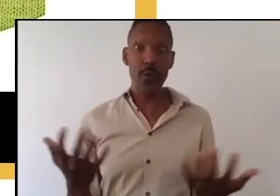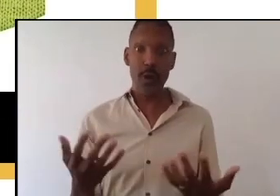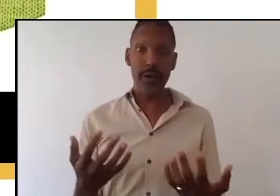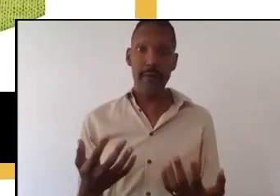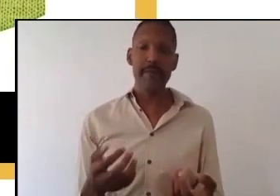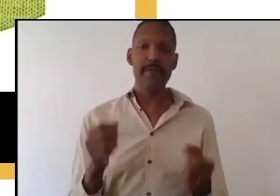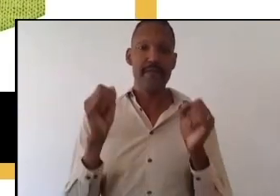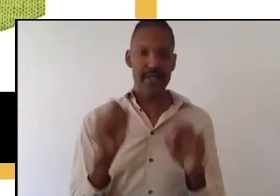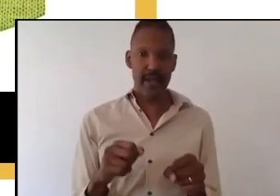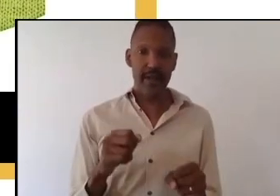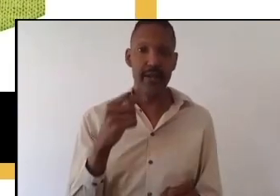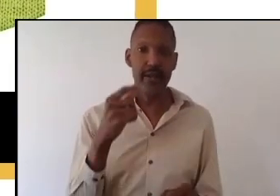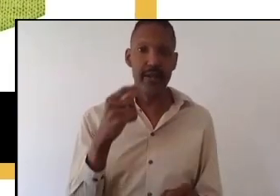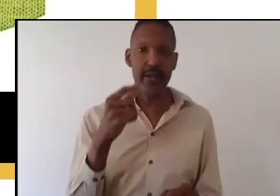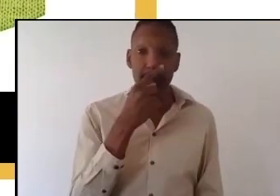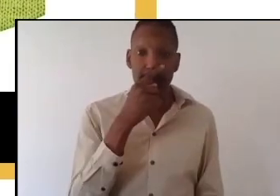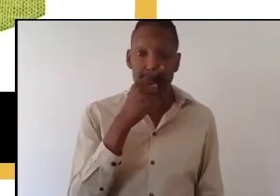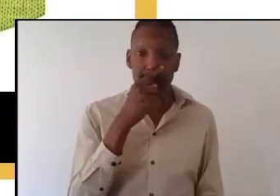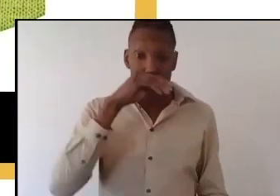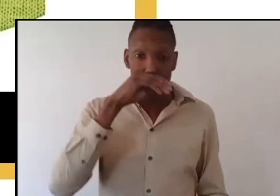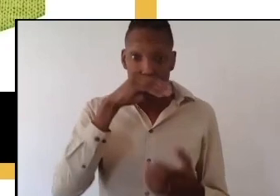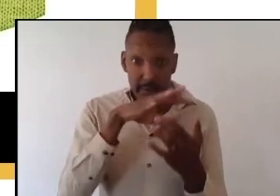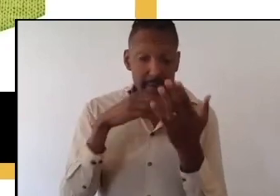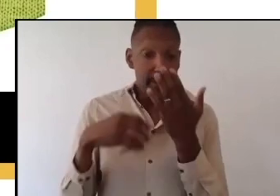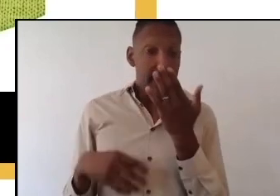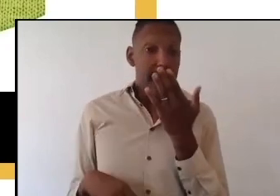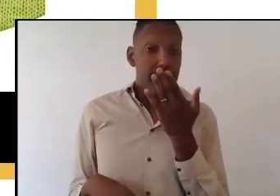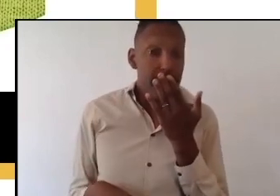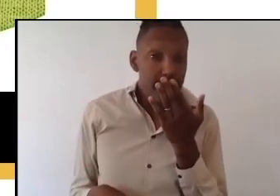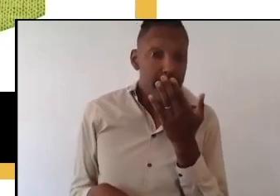nose and feel your soft breath.